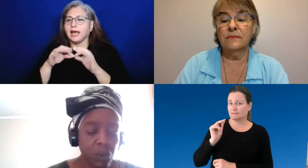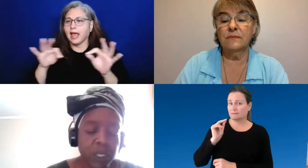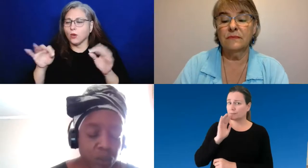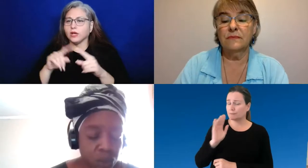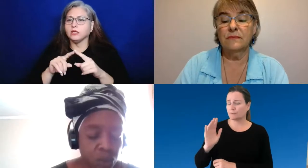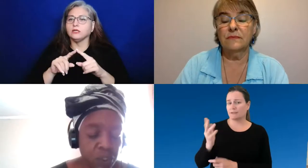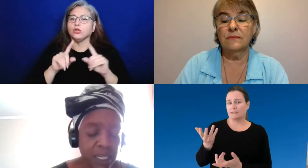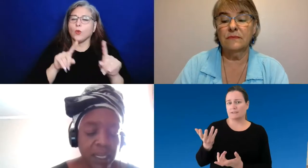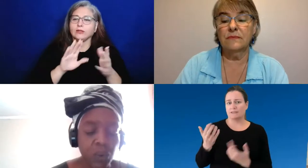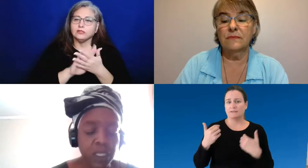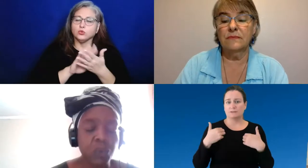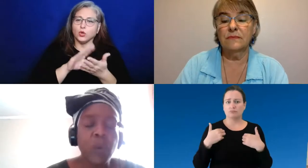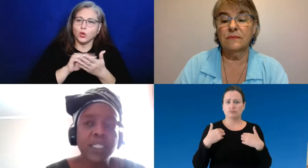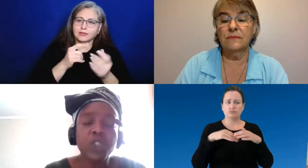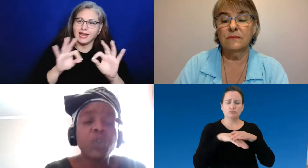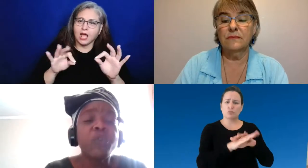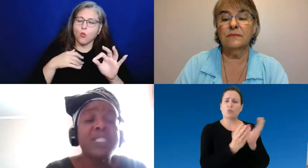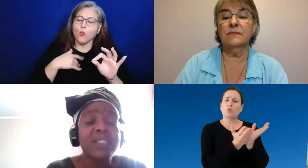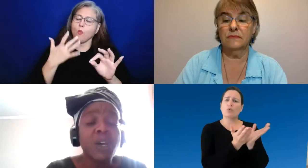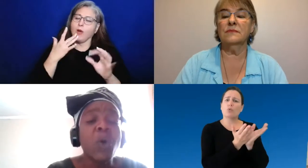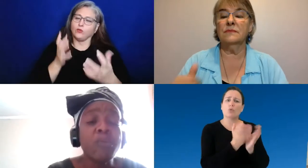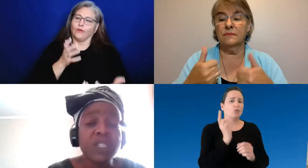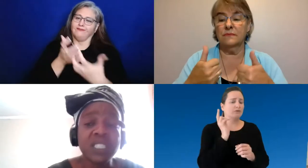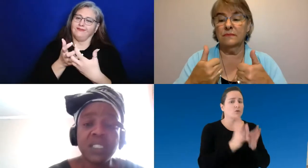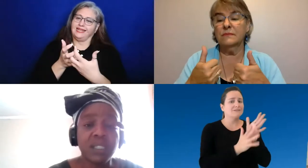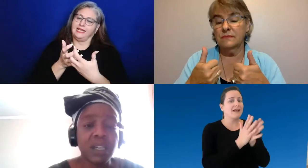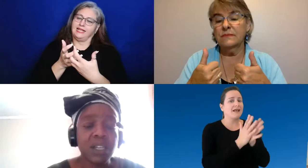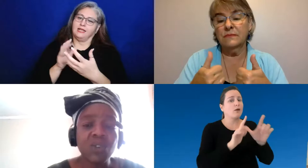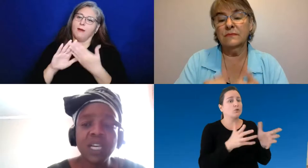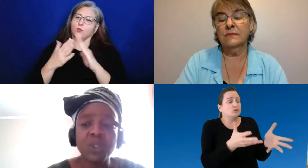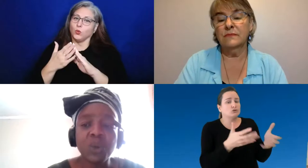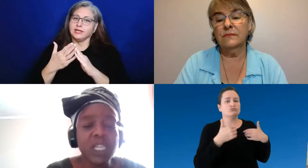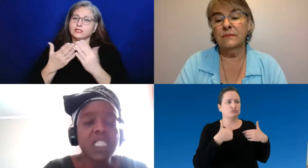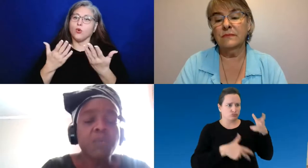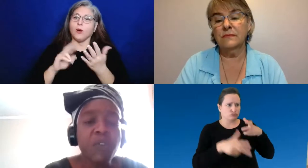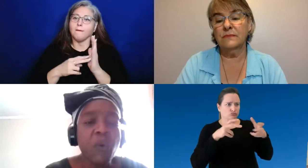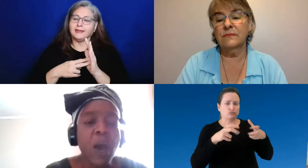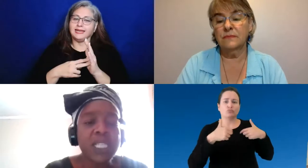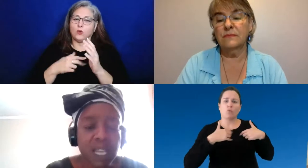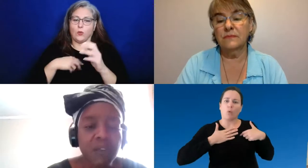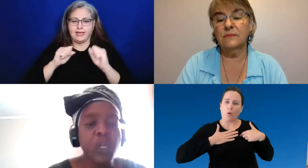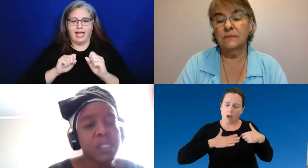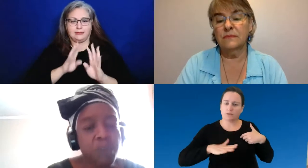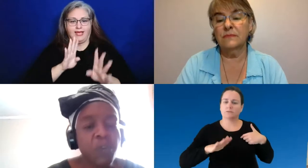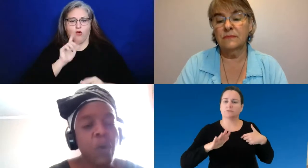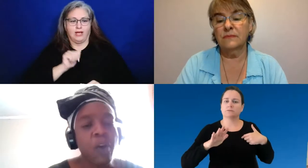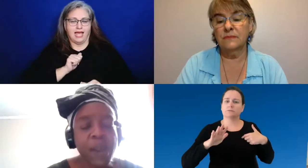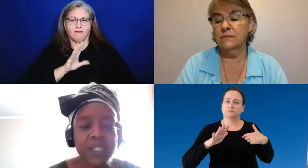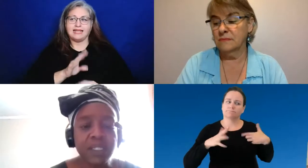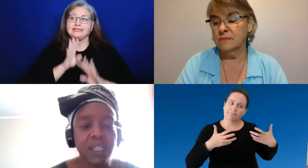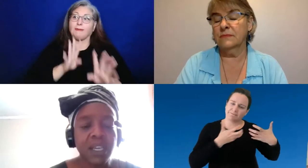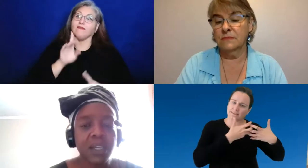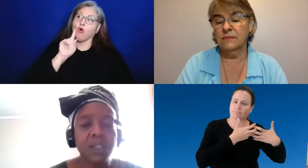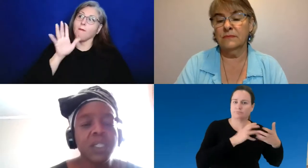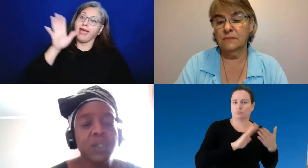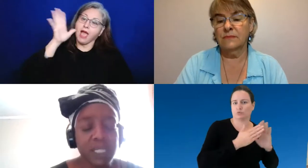We went to school for sign language. We wanted to fit in the community so that, we can speak for ourselves. We can speak for our